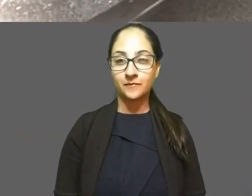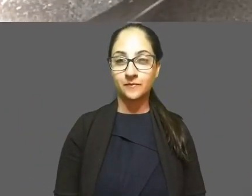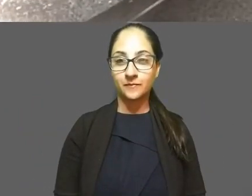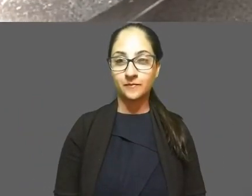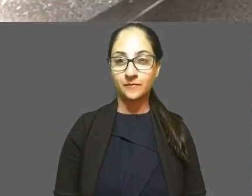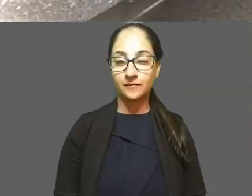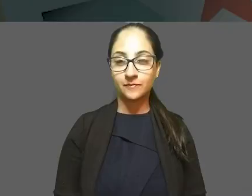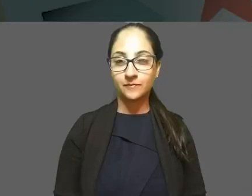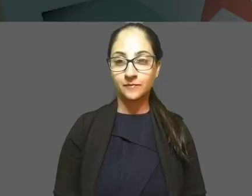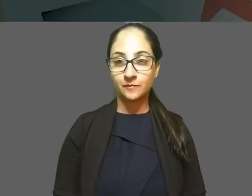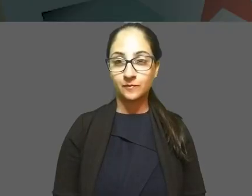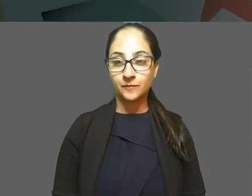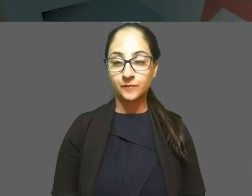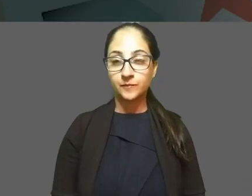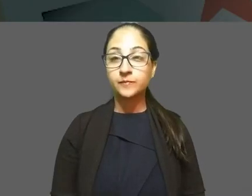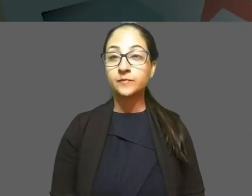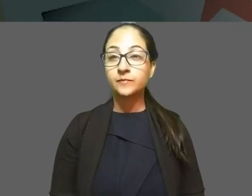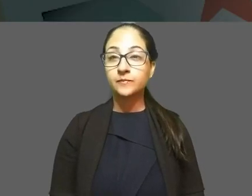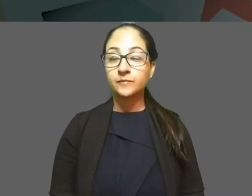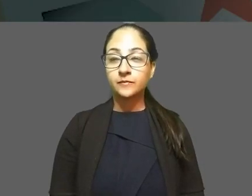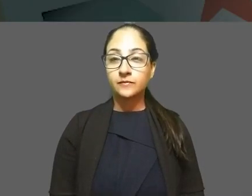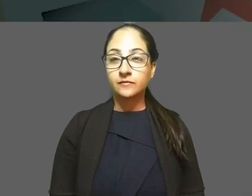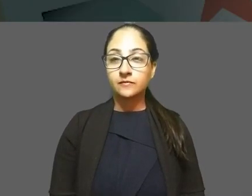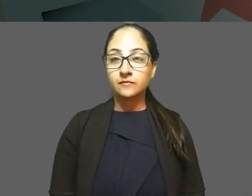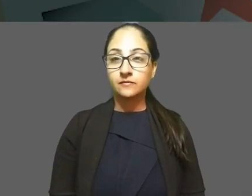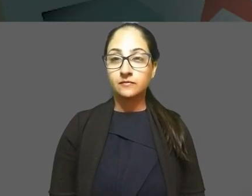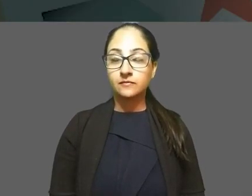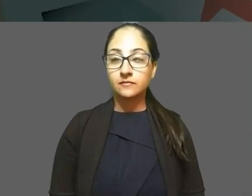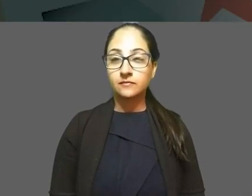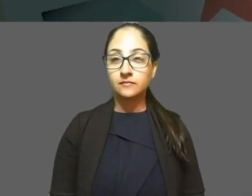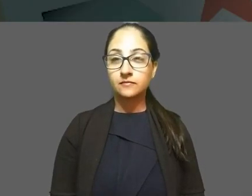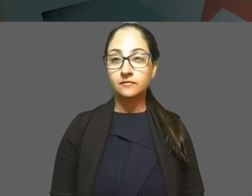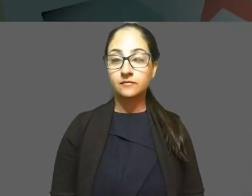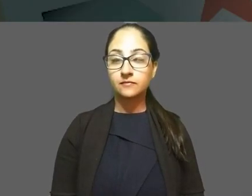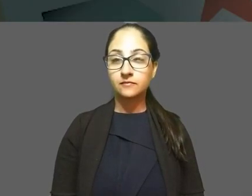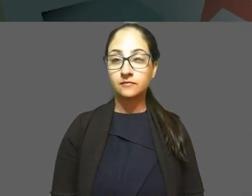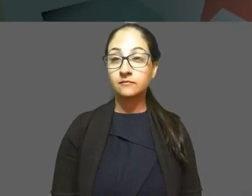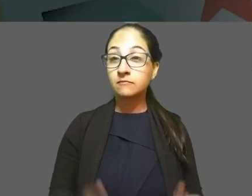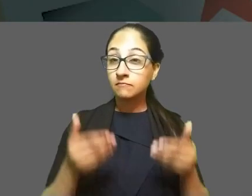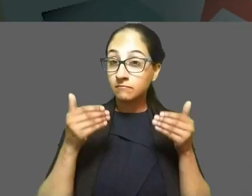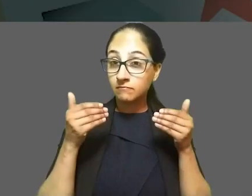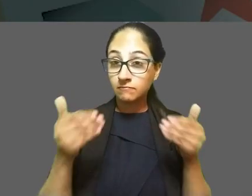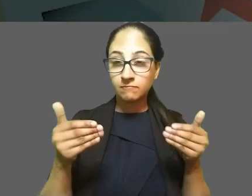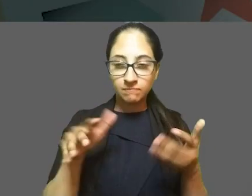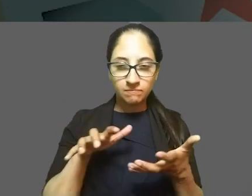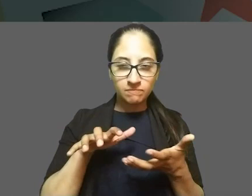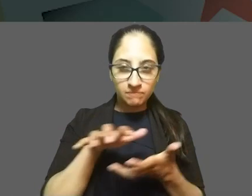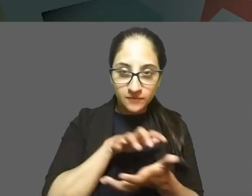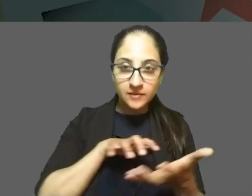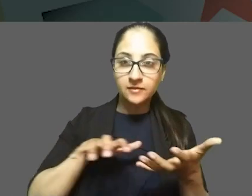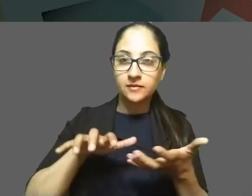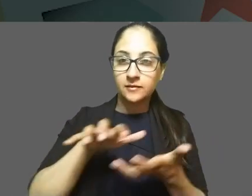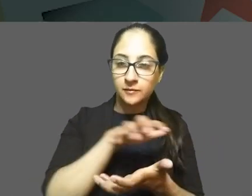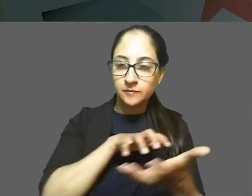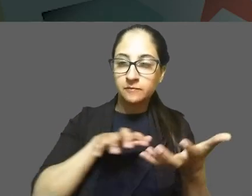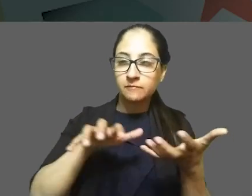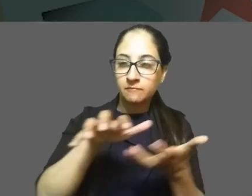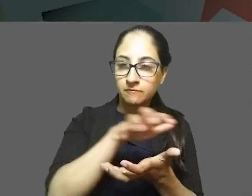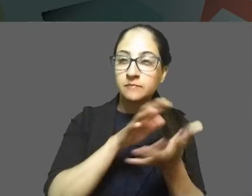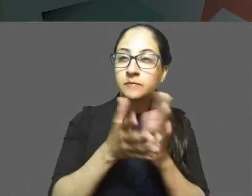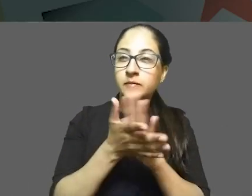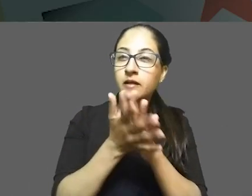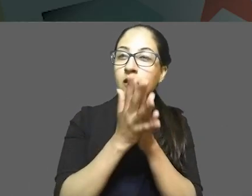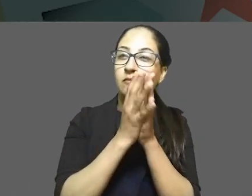Alrighty. So now what you want to start doing is really bringing in and mixing that